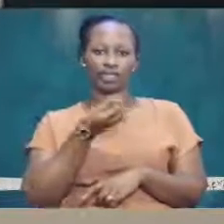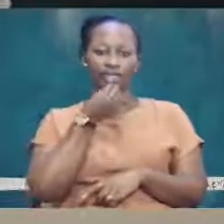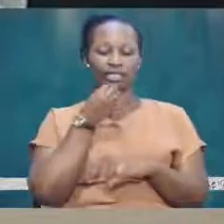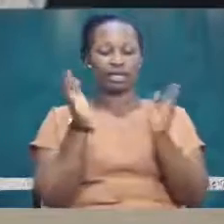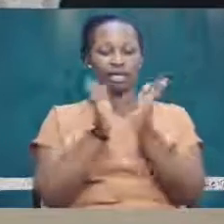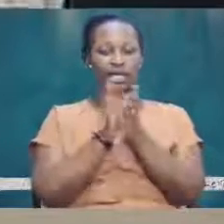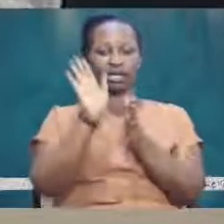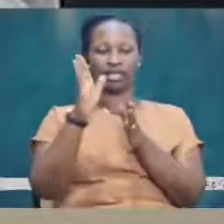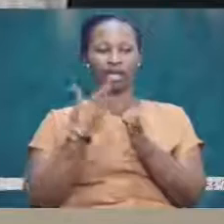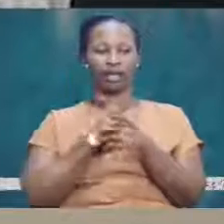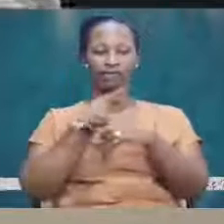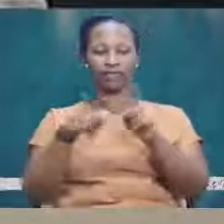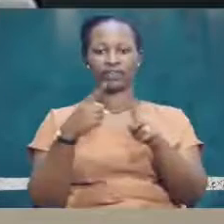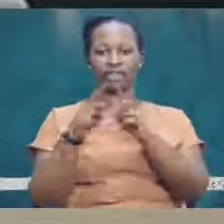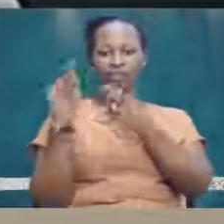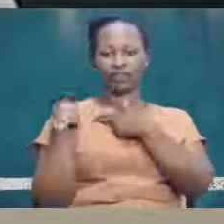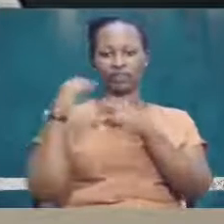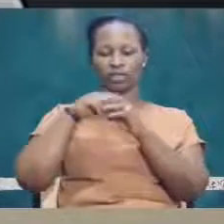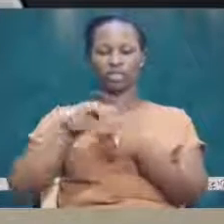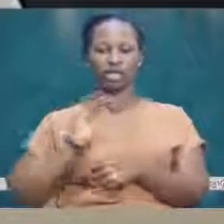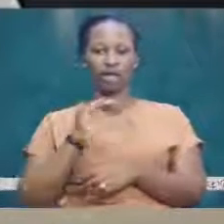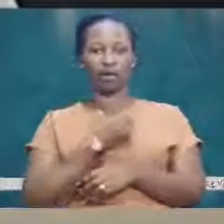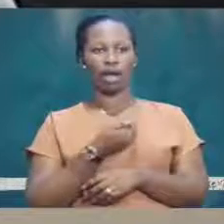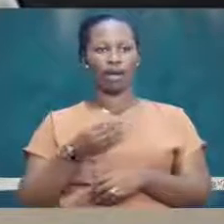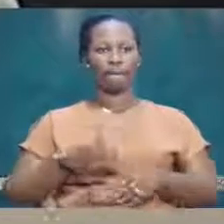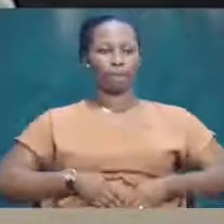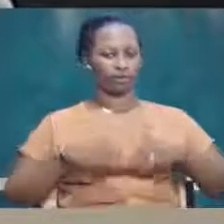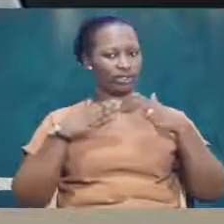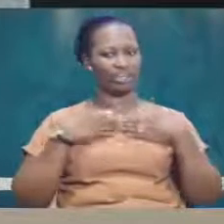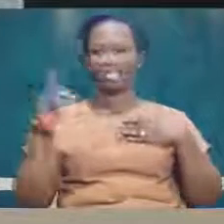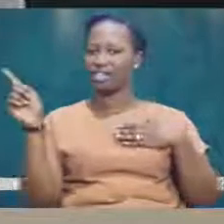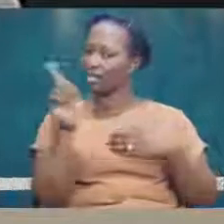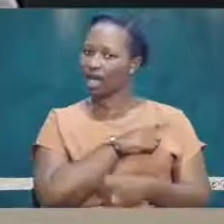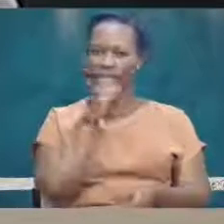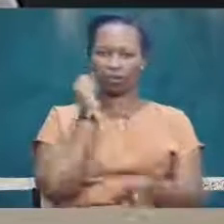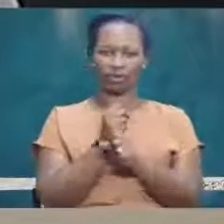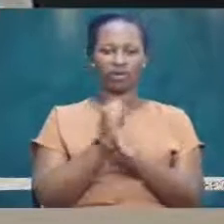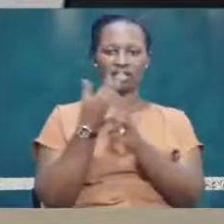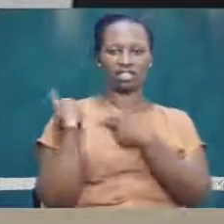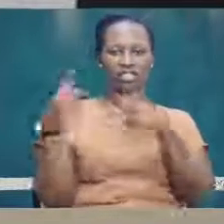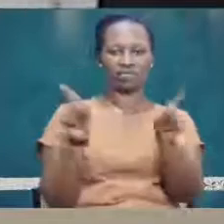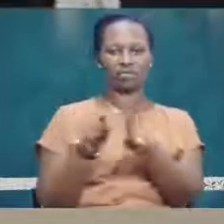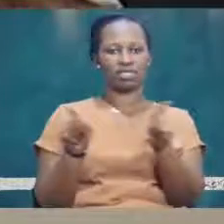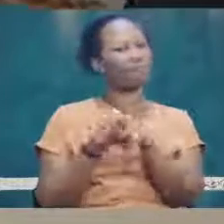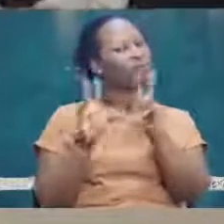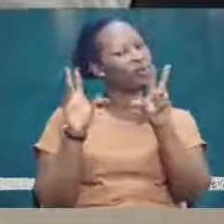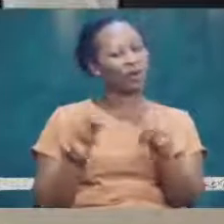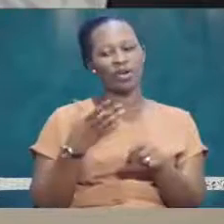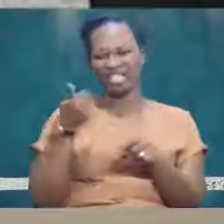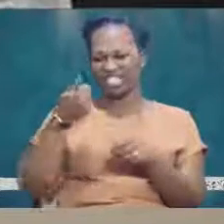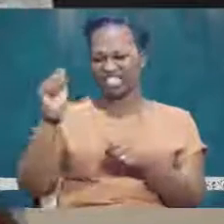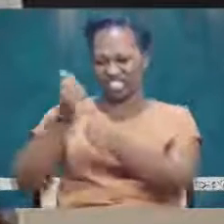different functions in our body. They don't perform the same functions. They have